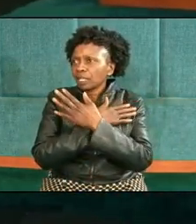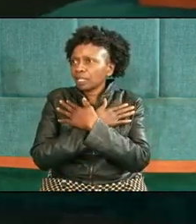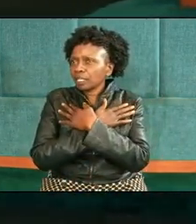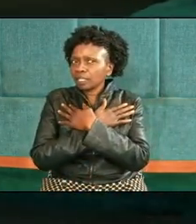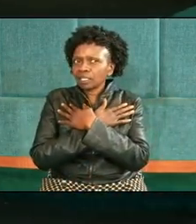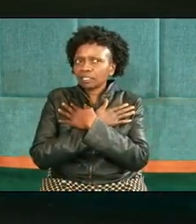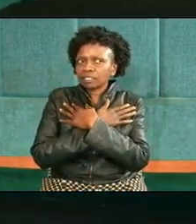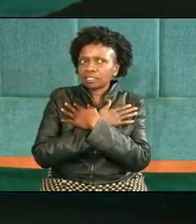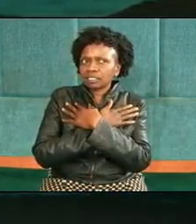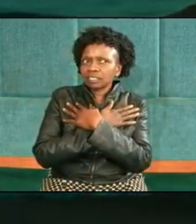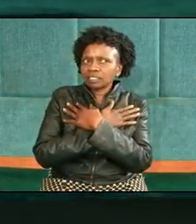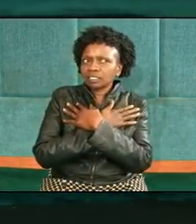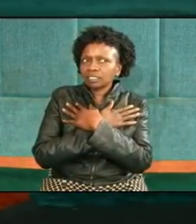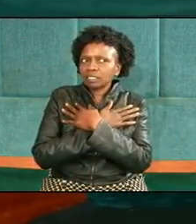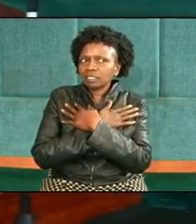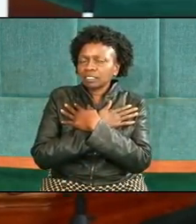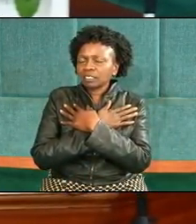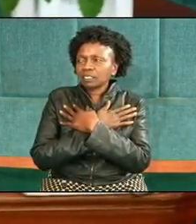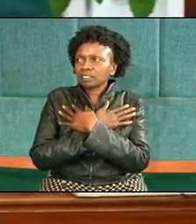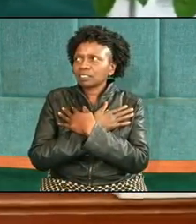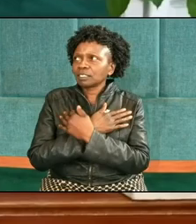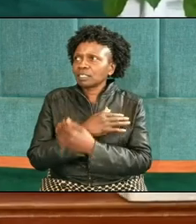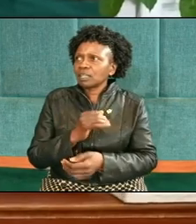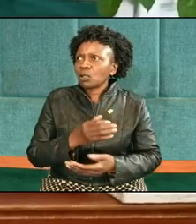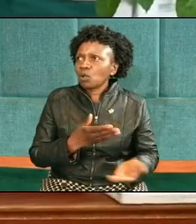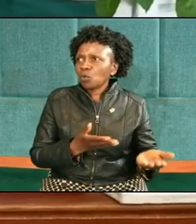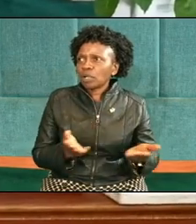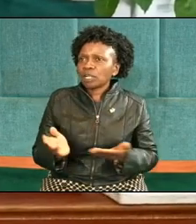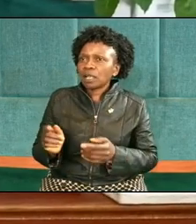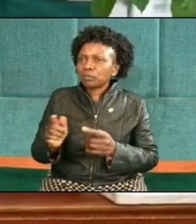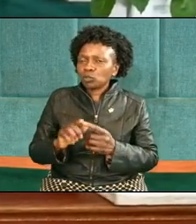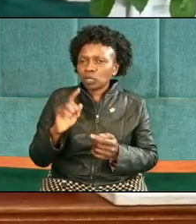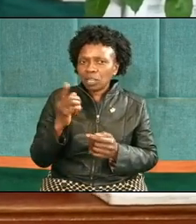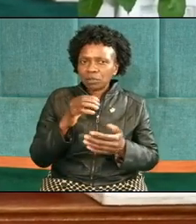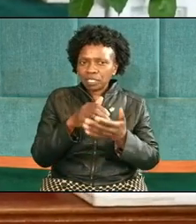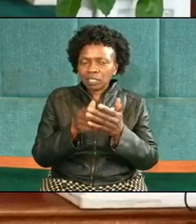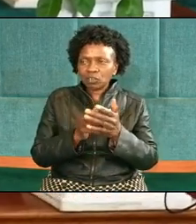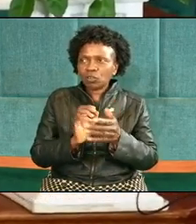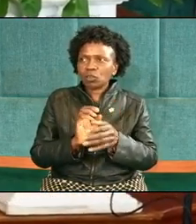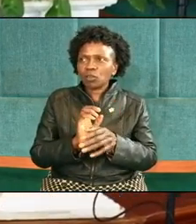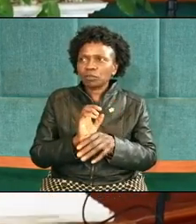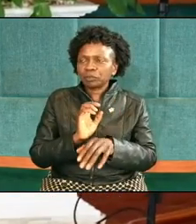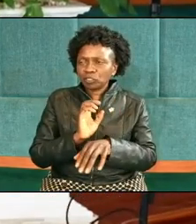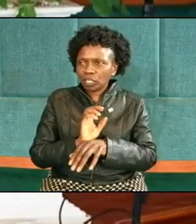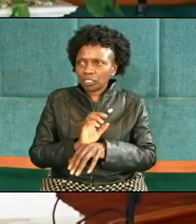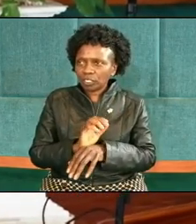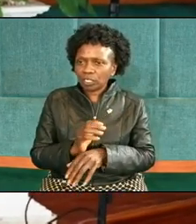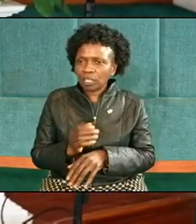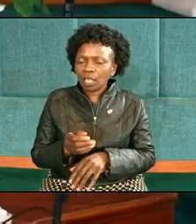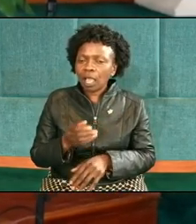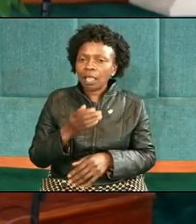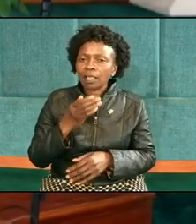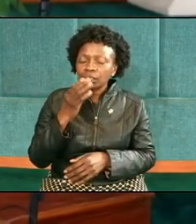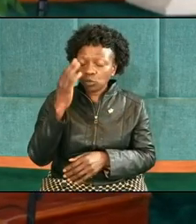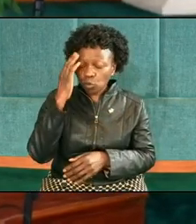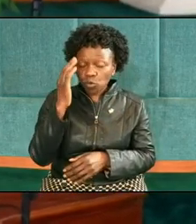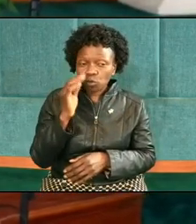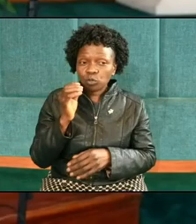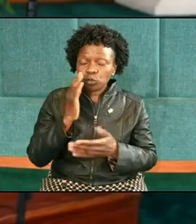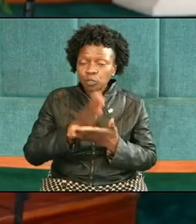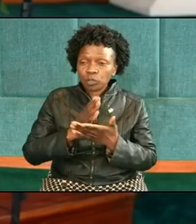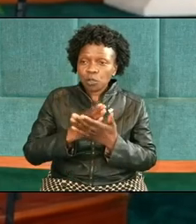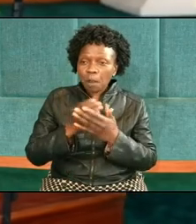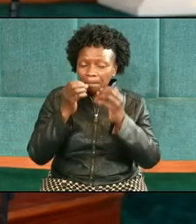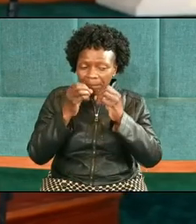At least I learned one and two words, right? Karibu. Welcome to Nairobi Central, and I'm sure you'll be blessed as